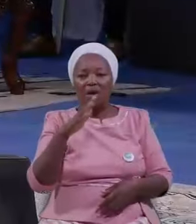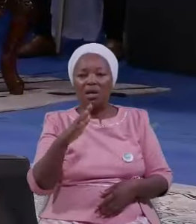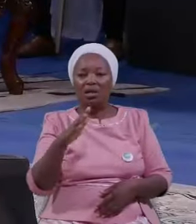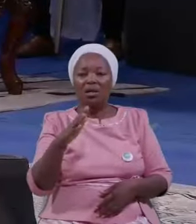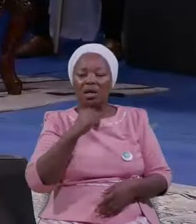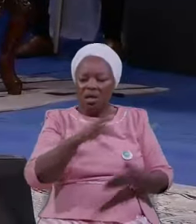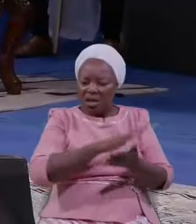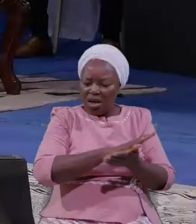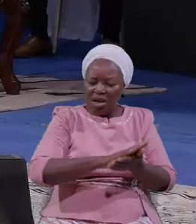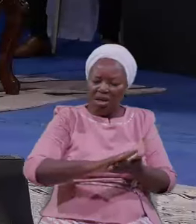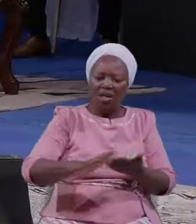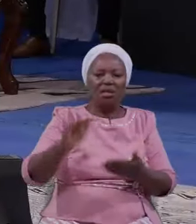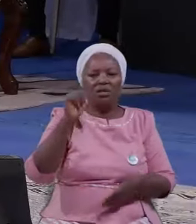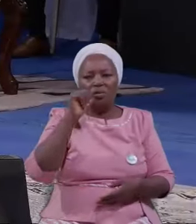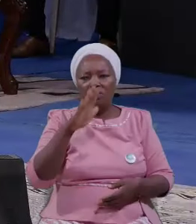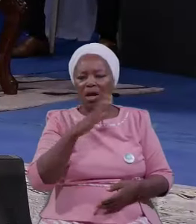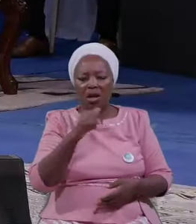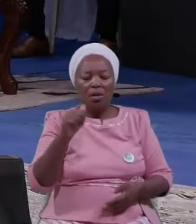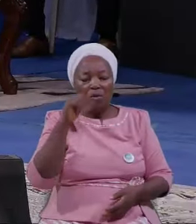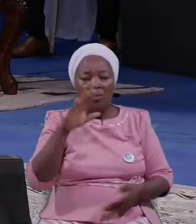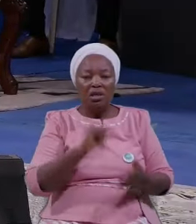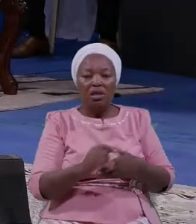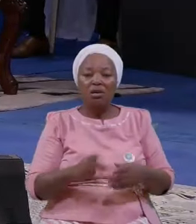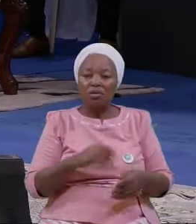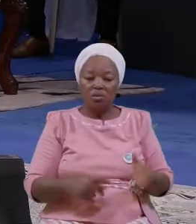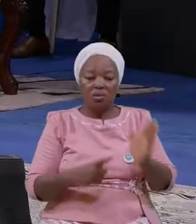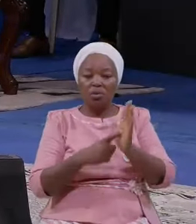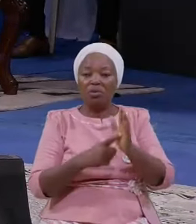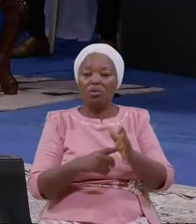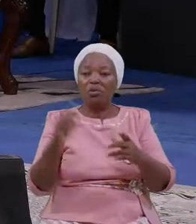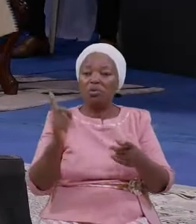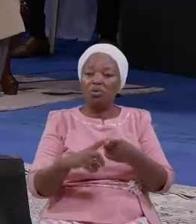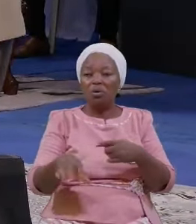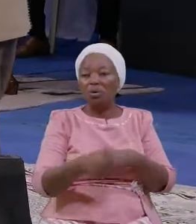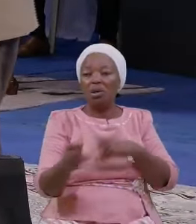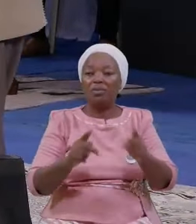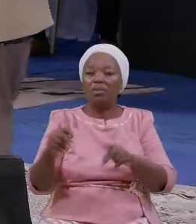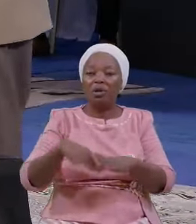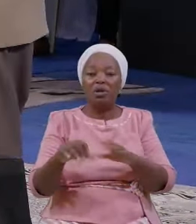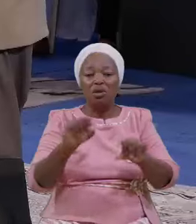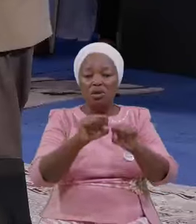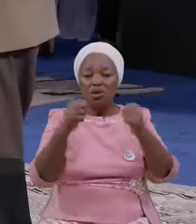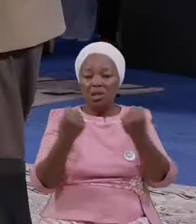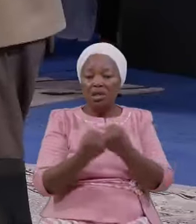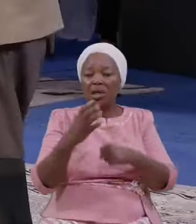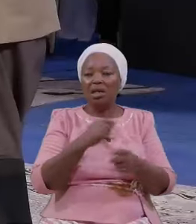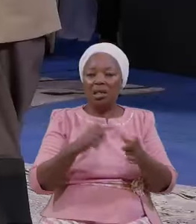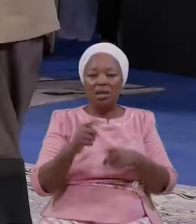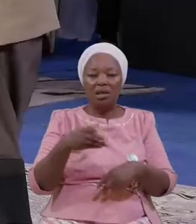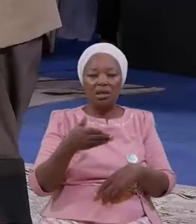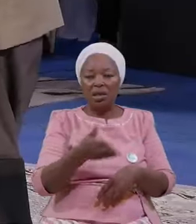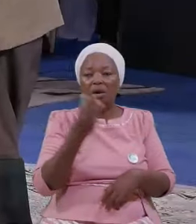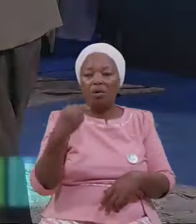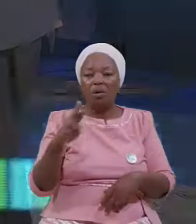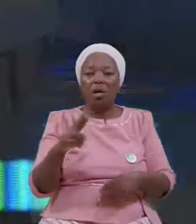a woman that you show up with other people in society. There were things in her life that